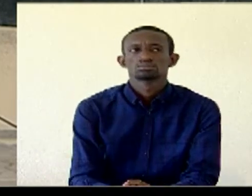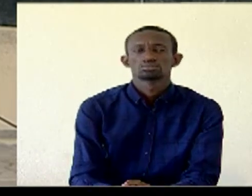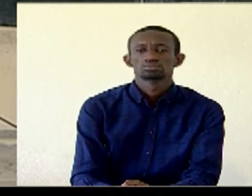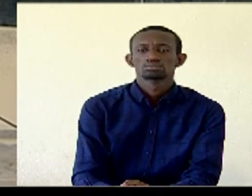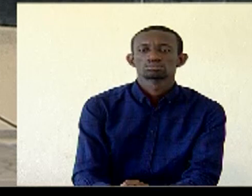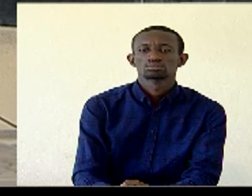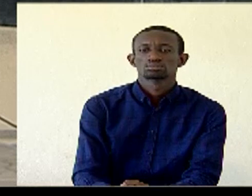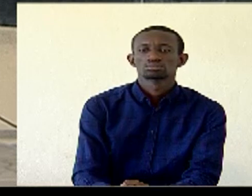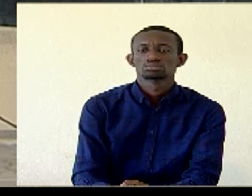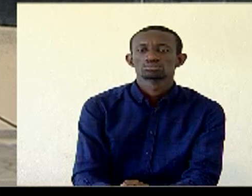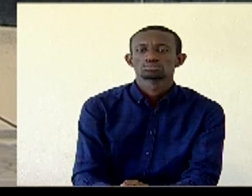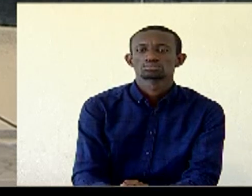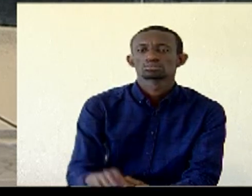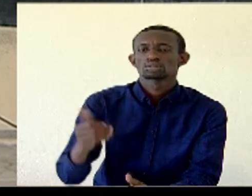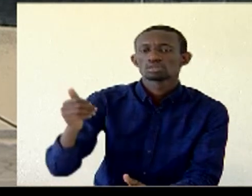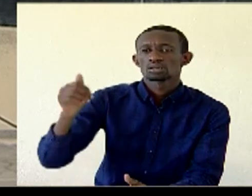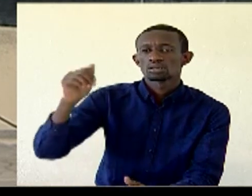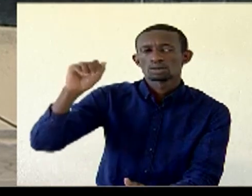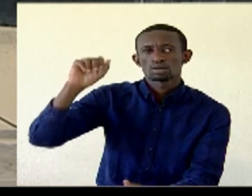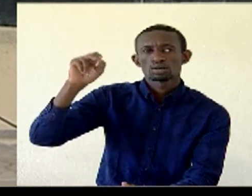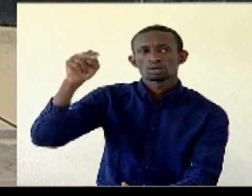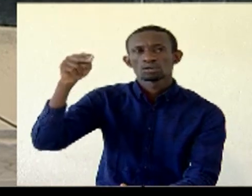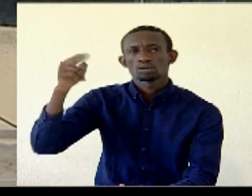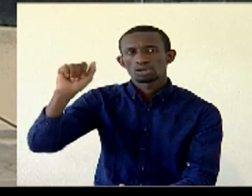from nitriles, you may have aldehydes.